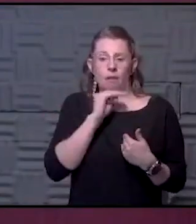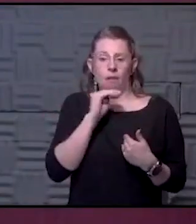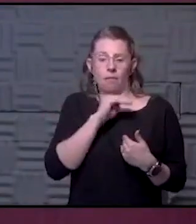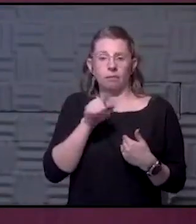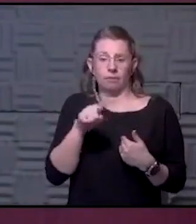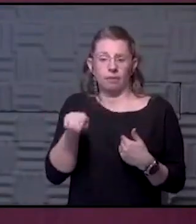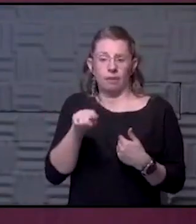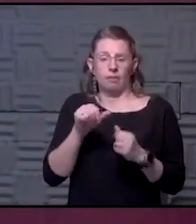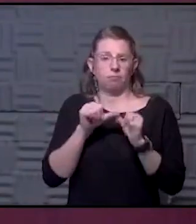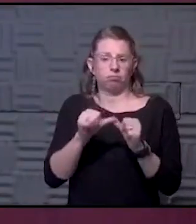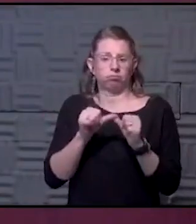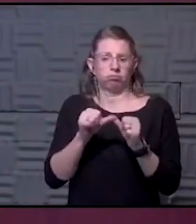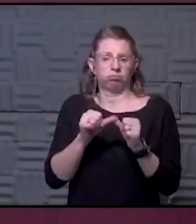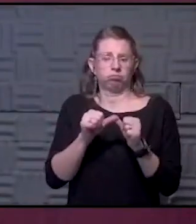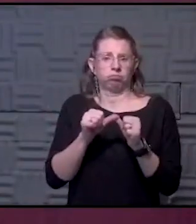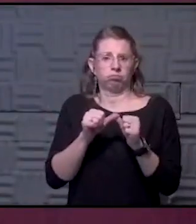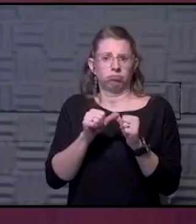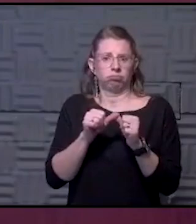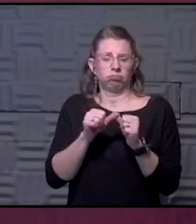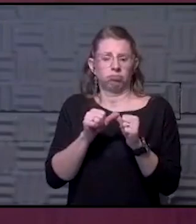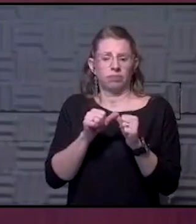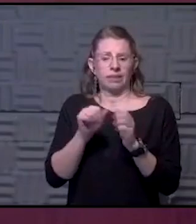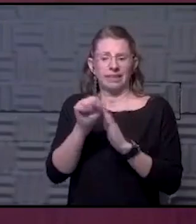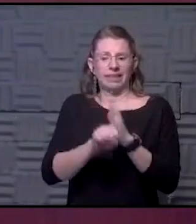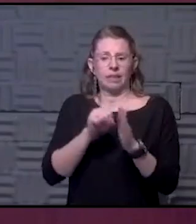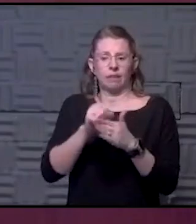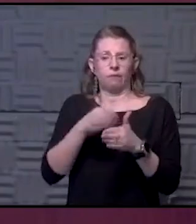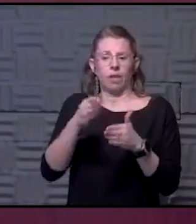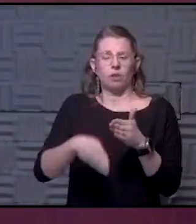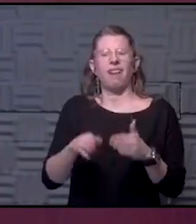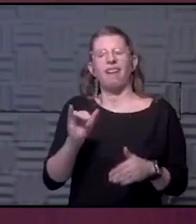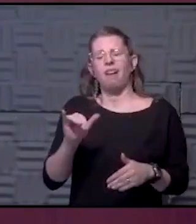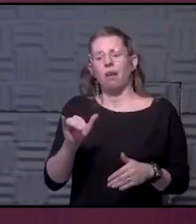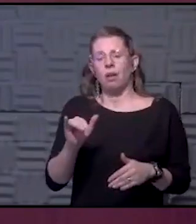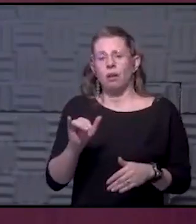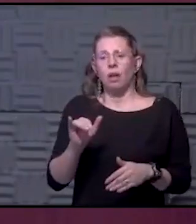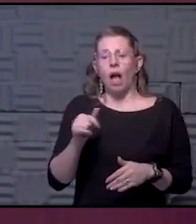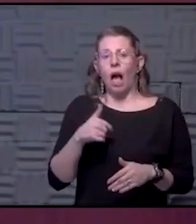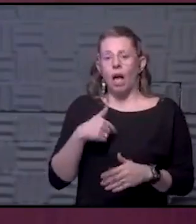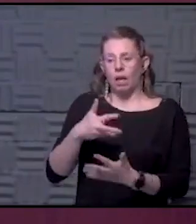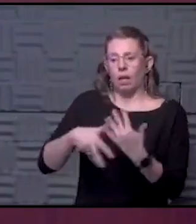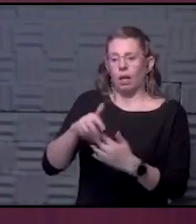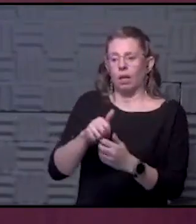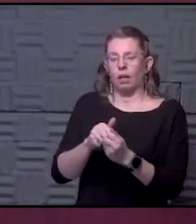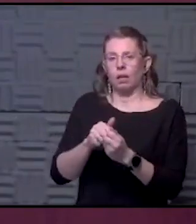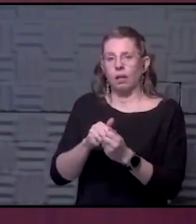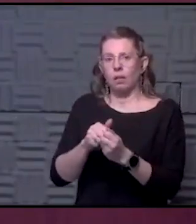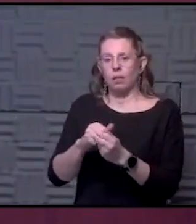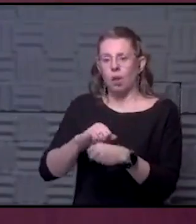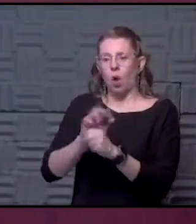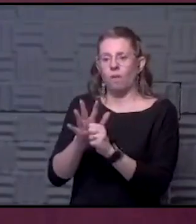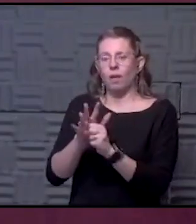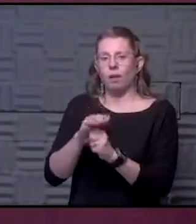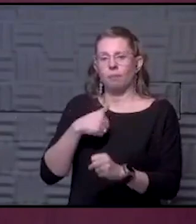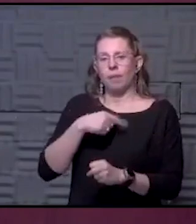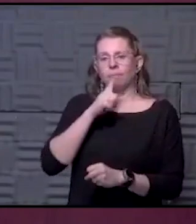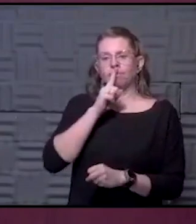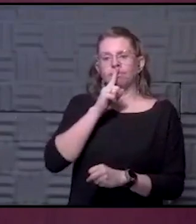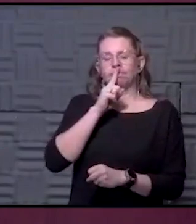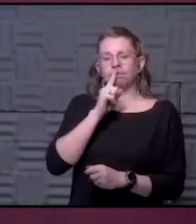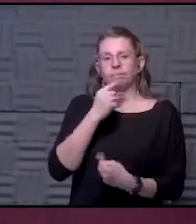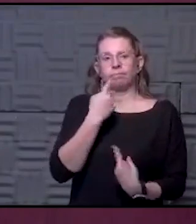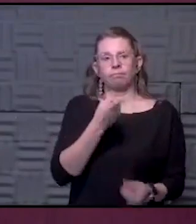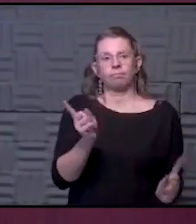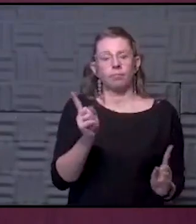continuing to play their sport, and after the season they said, oh yeah, I was around someone with COVID. I had COVID. I just didn't tell anybody about that.